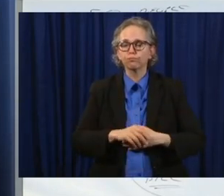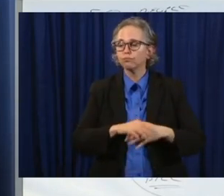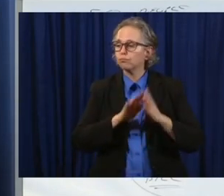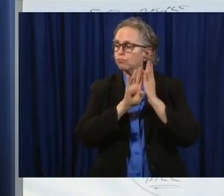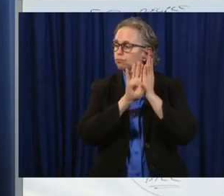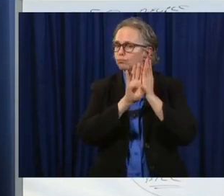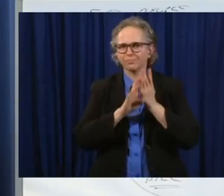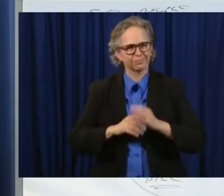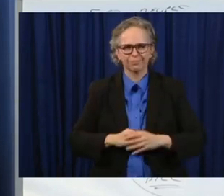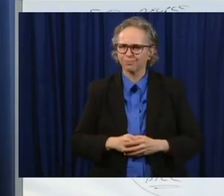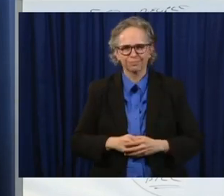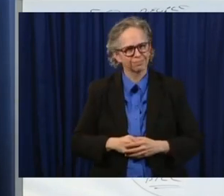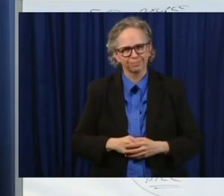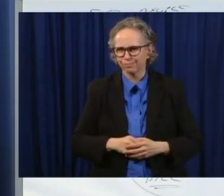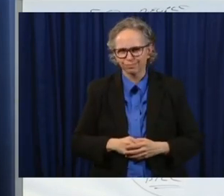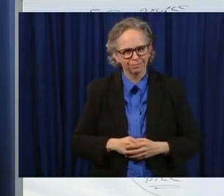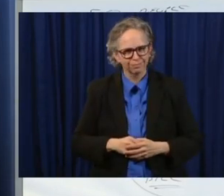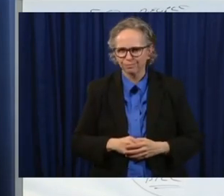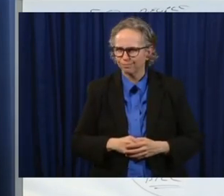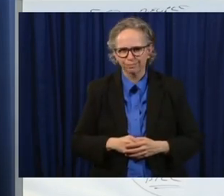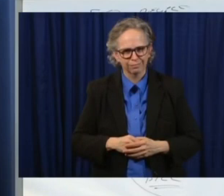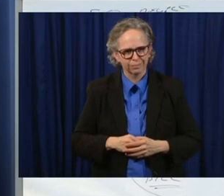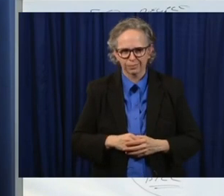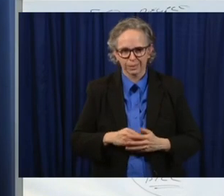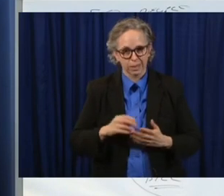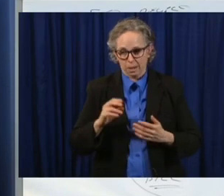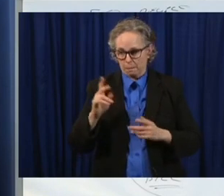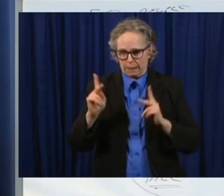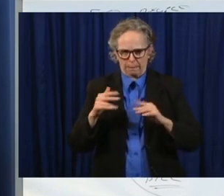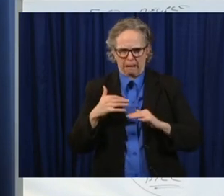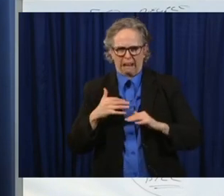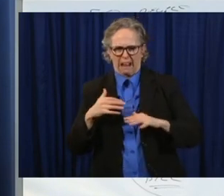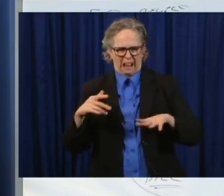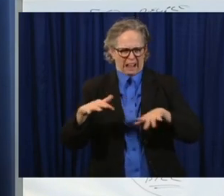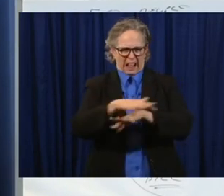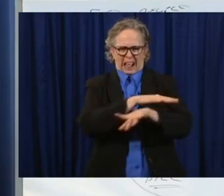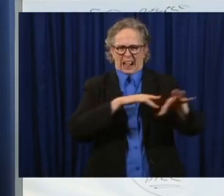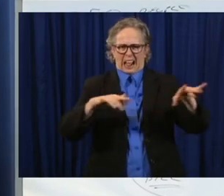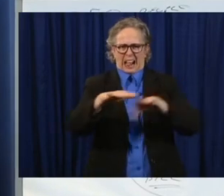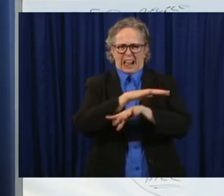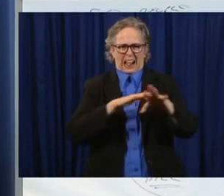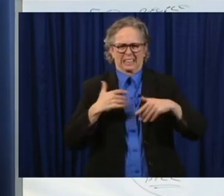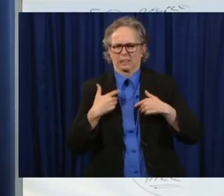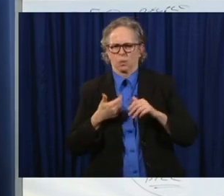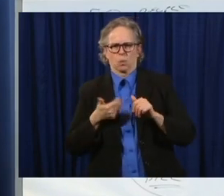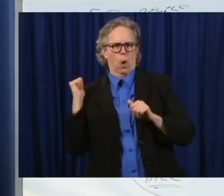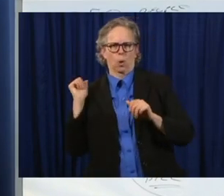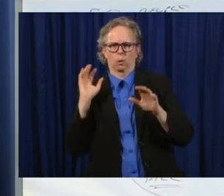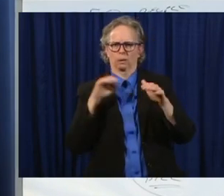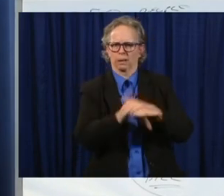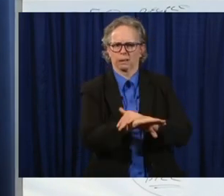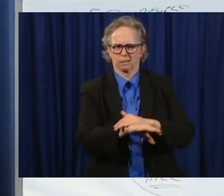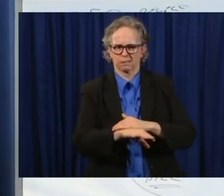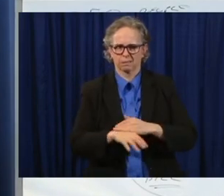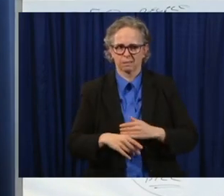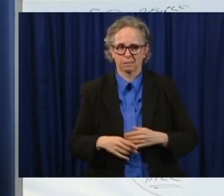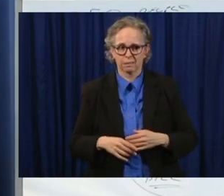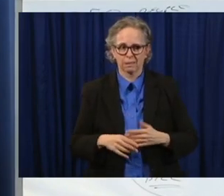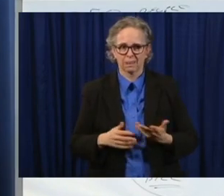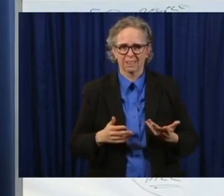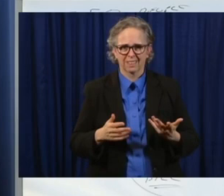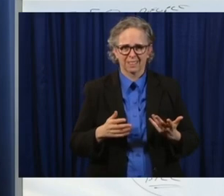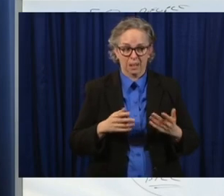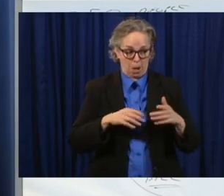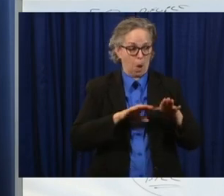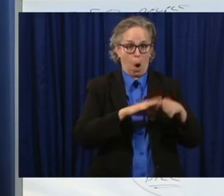not necessarily automatically go back to those businesses. They've got to feel there's a second element, and that element is what kind of confidence the